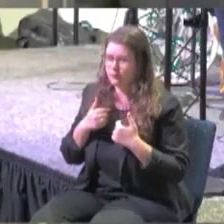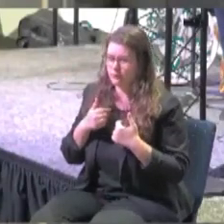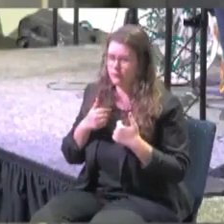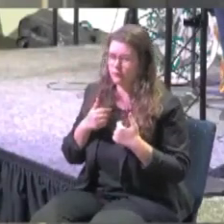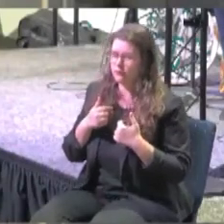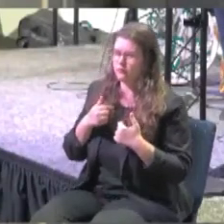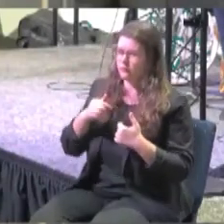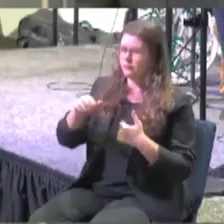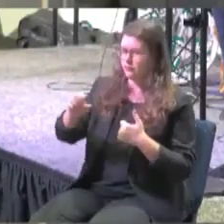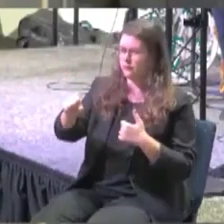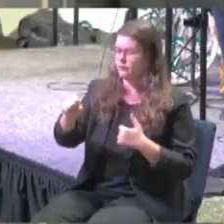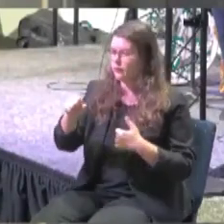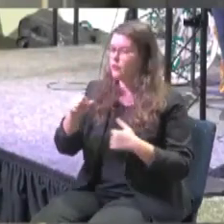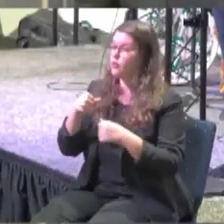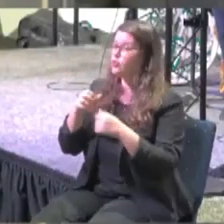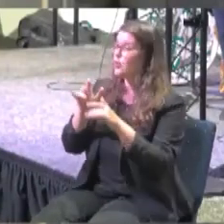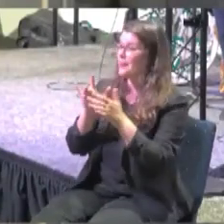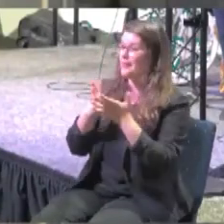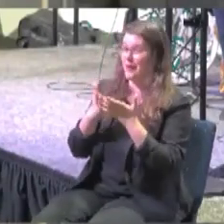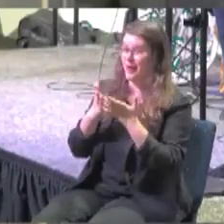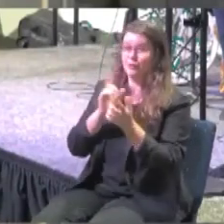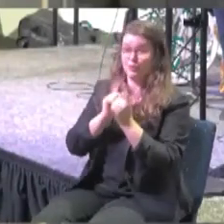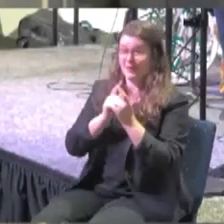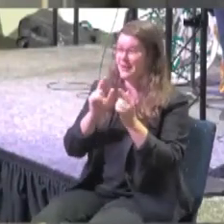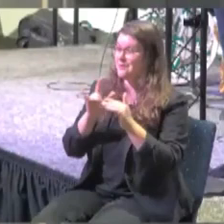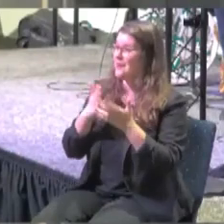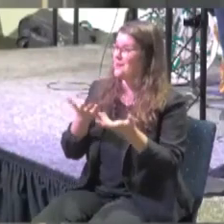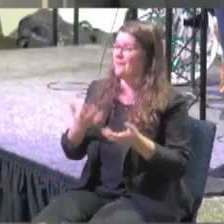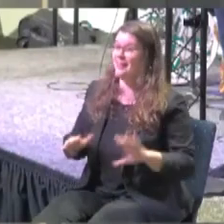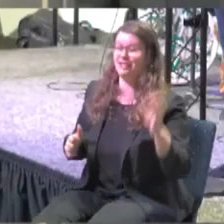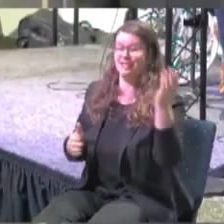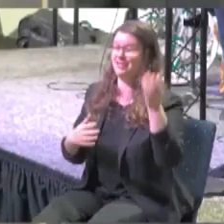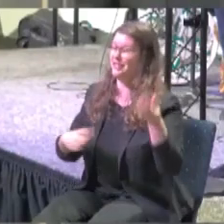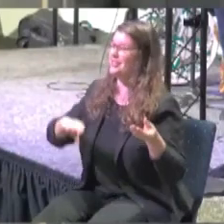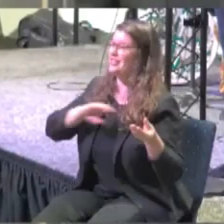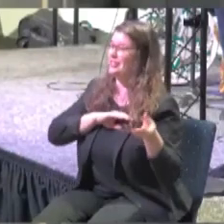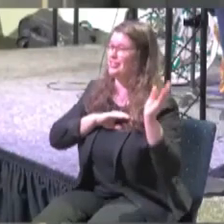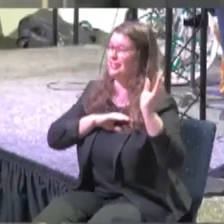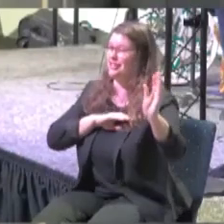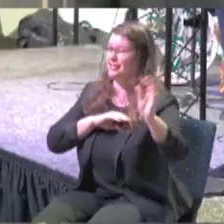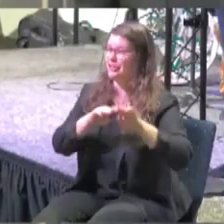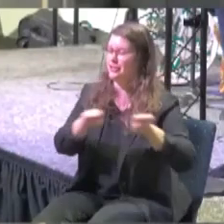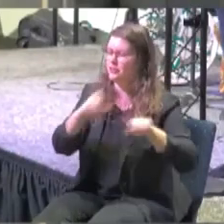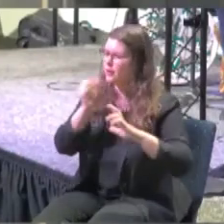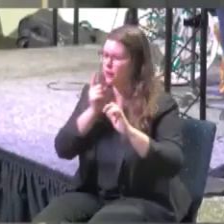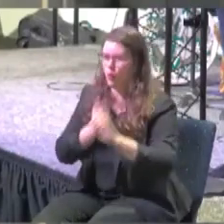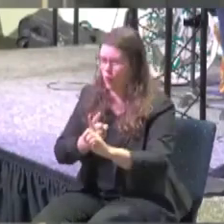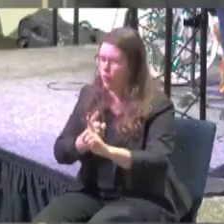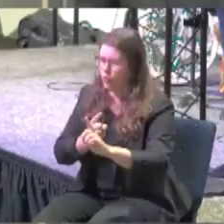It should be an iconoclastic tool with respect to other Bible translations.